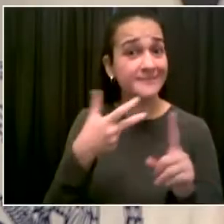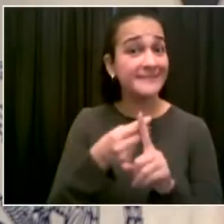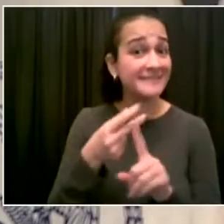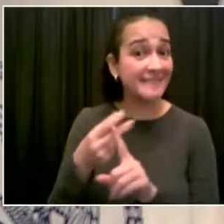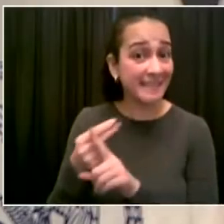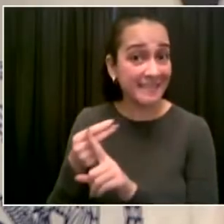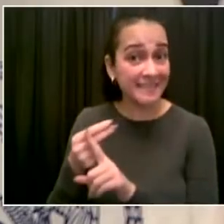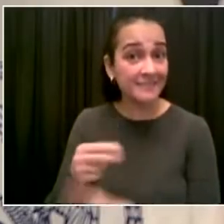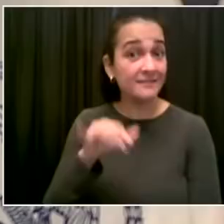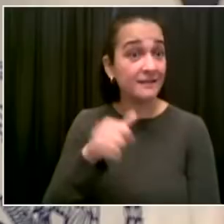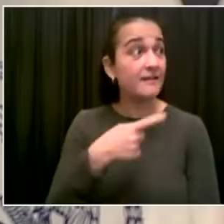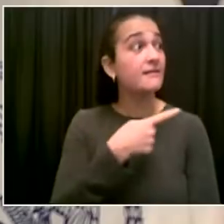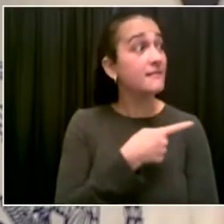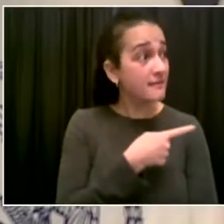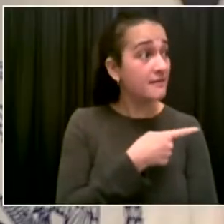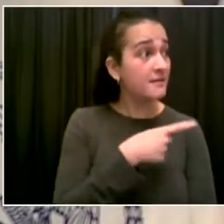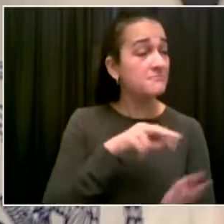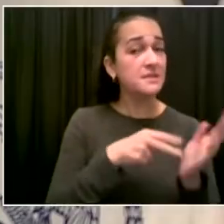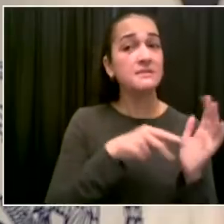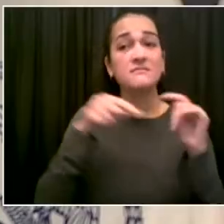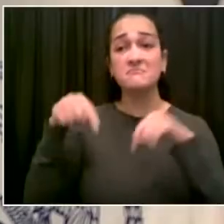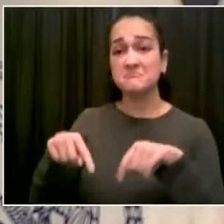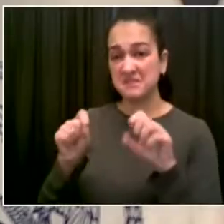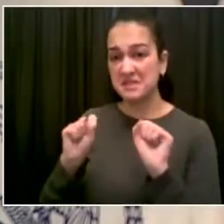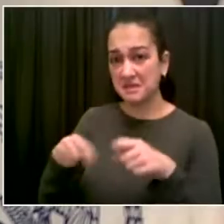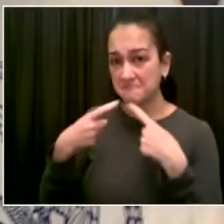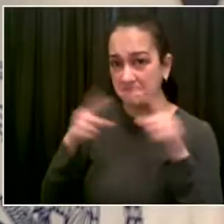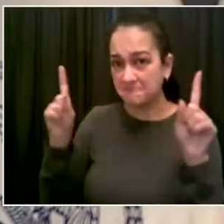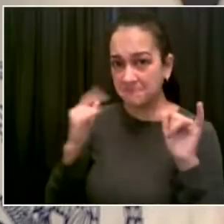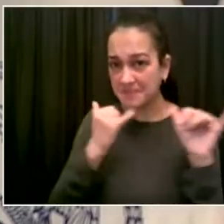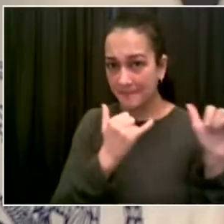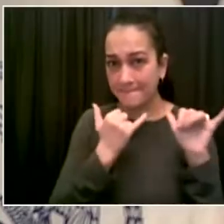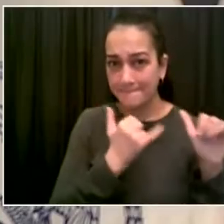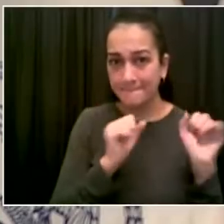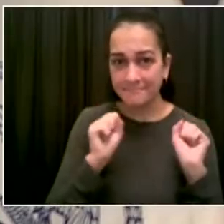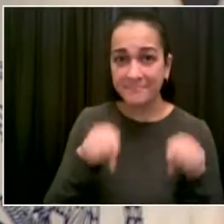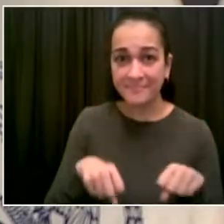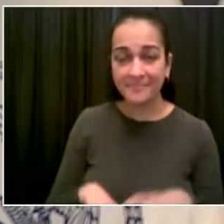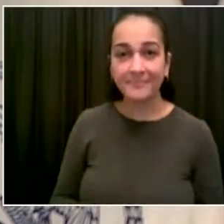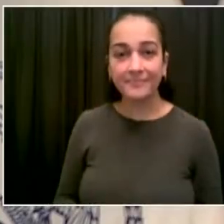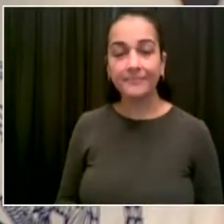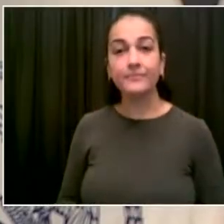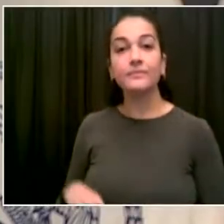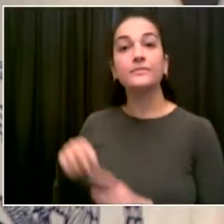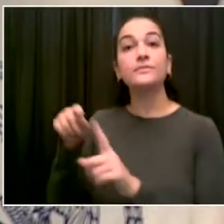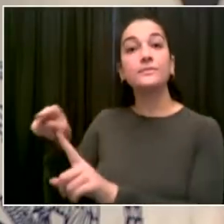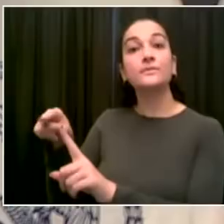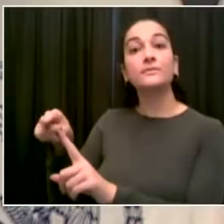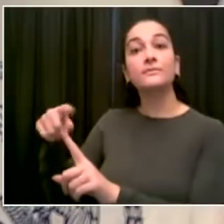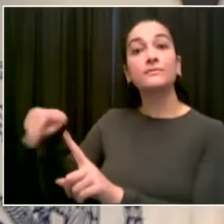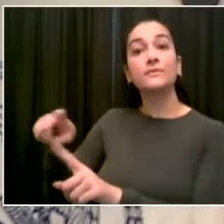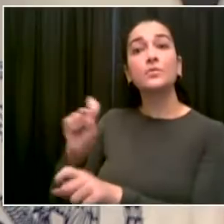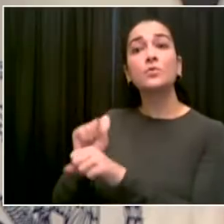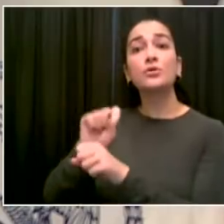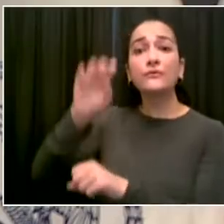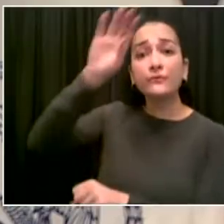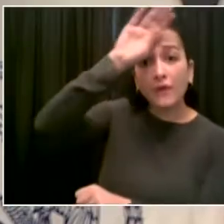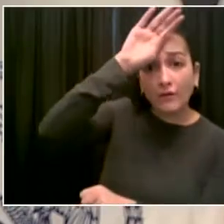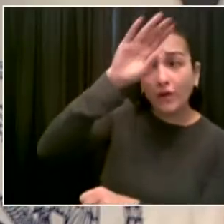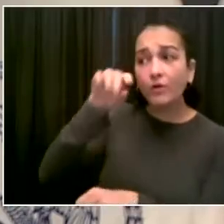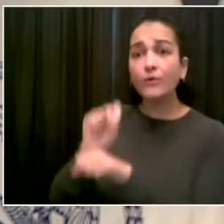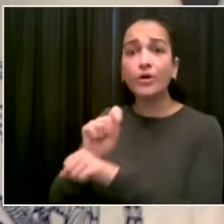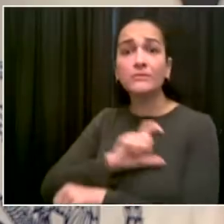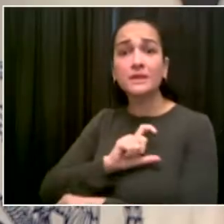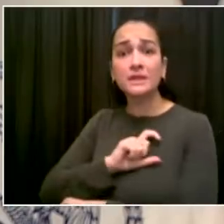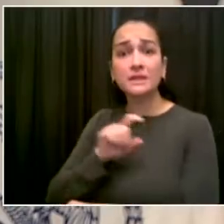is people are there to do a job and they believe in the work. Also, they're there for a paycheck, of course. It's a